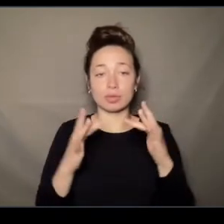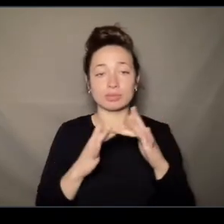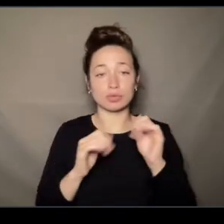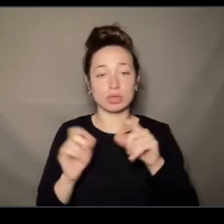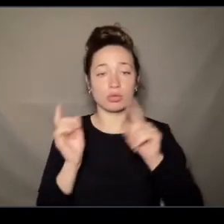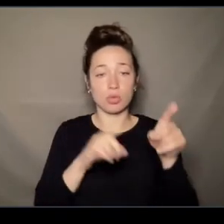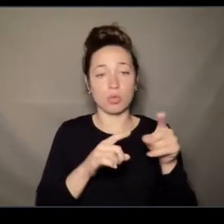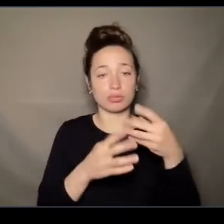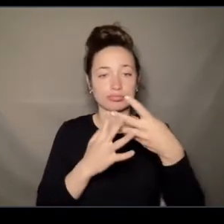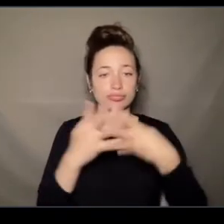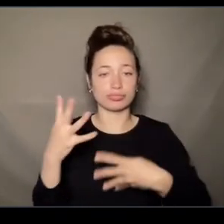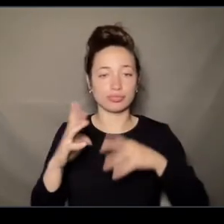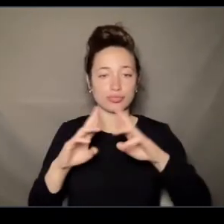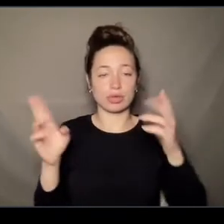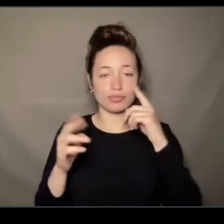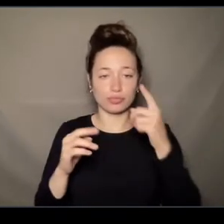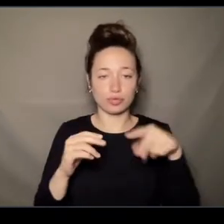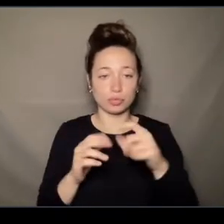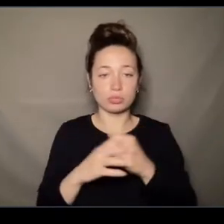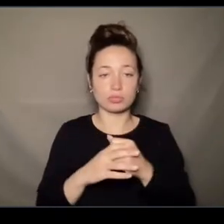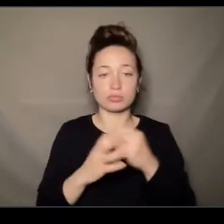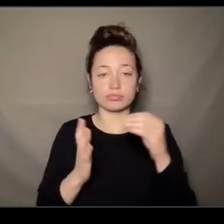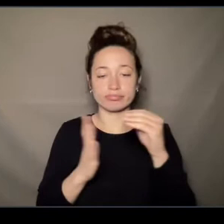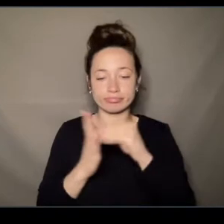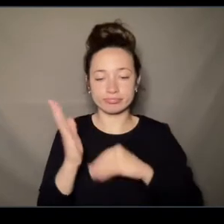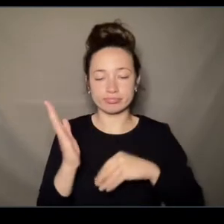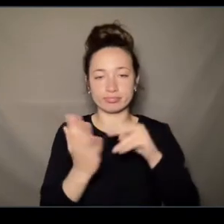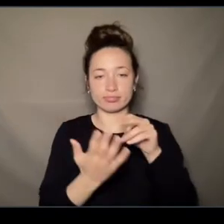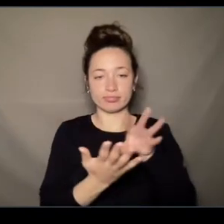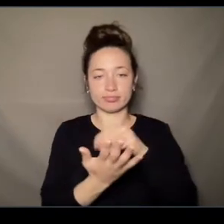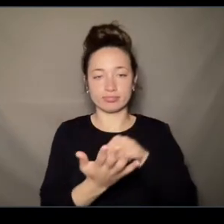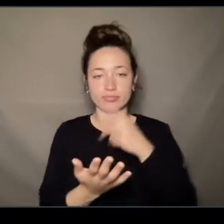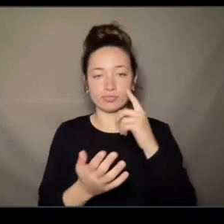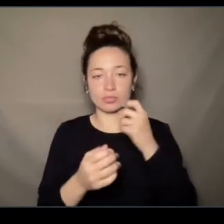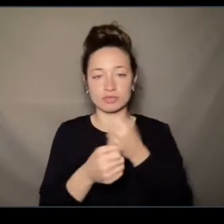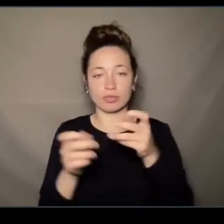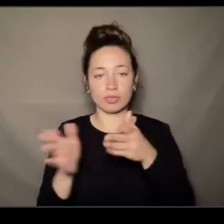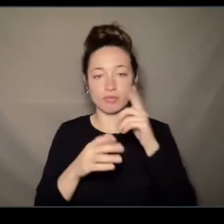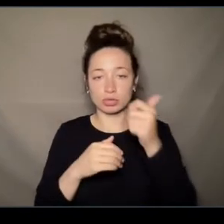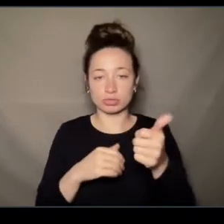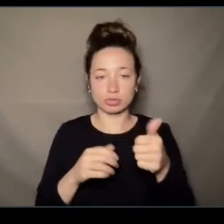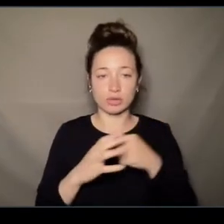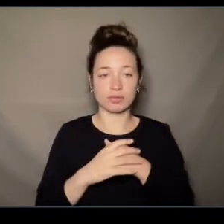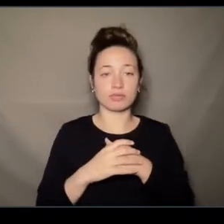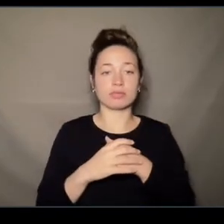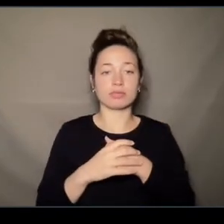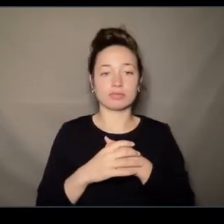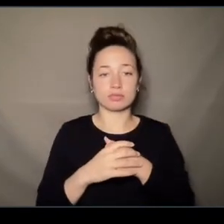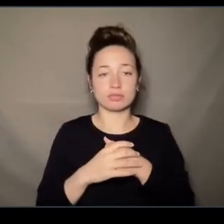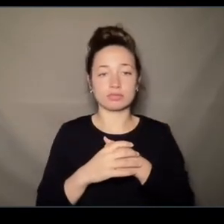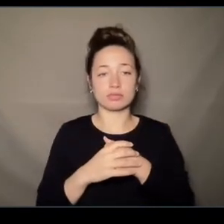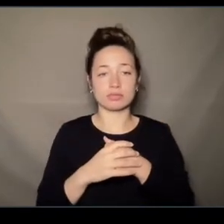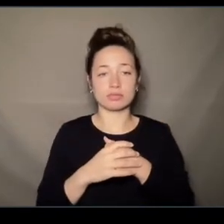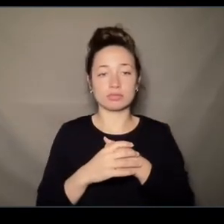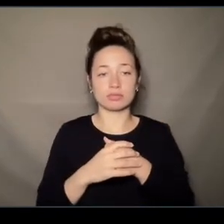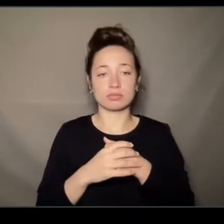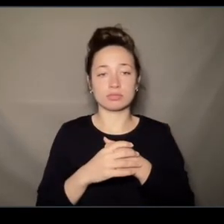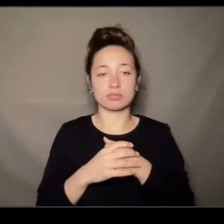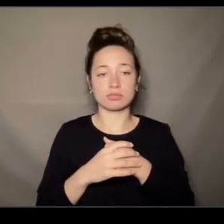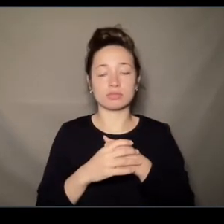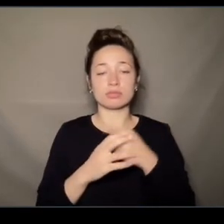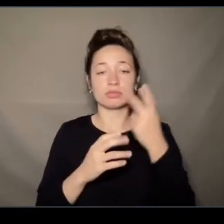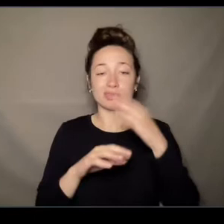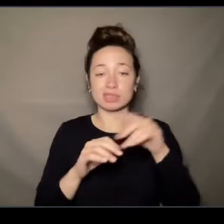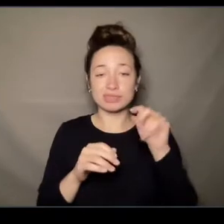that you can go to that can list everything you ought to do to create a safety plan for yourself.